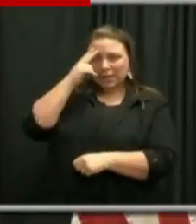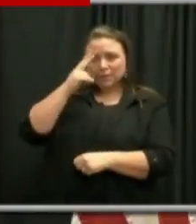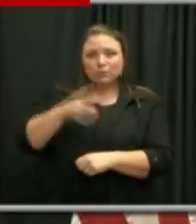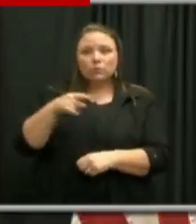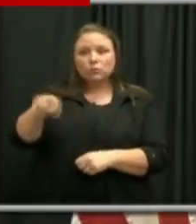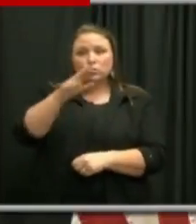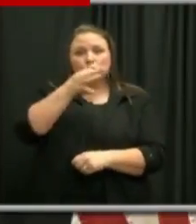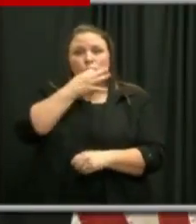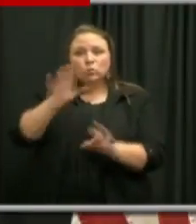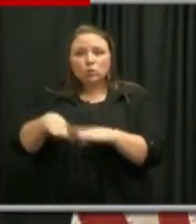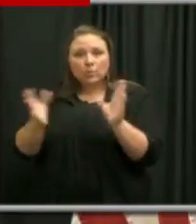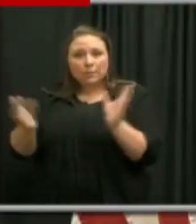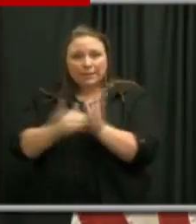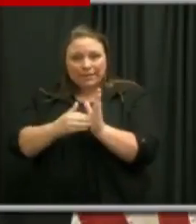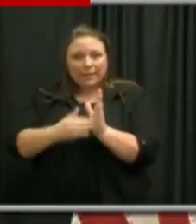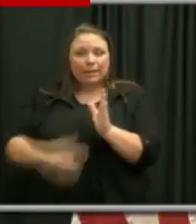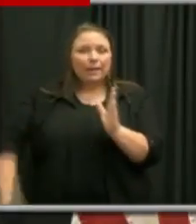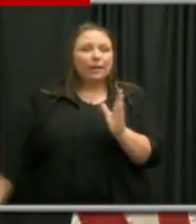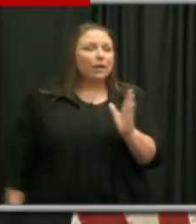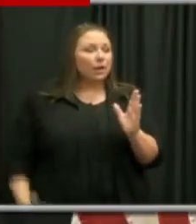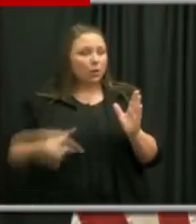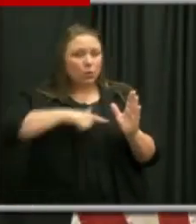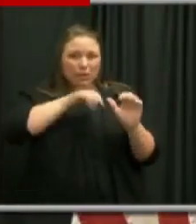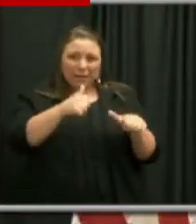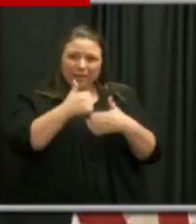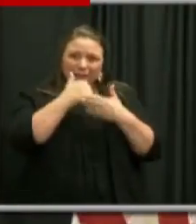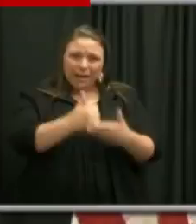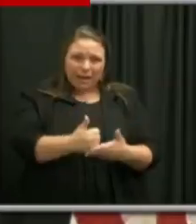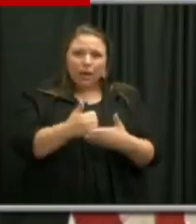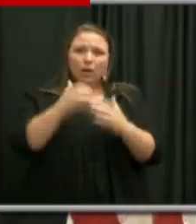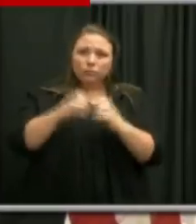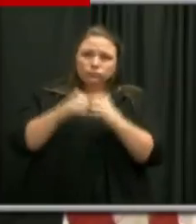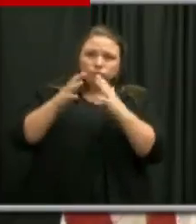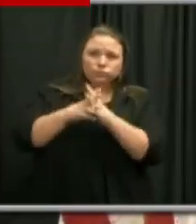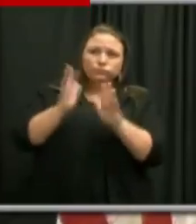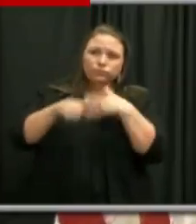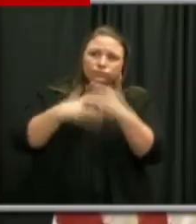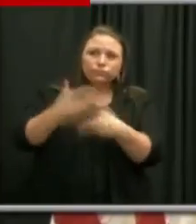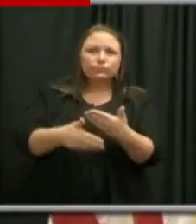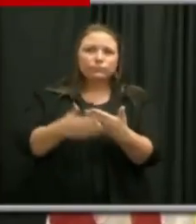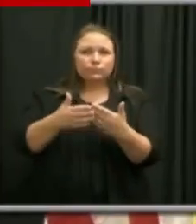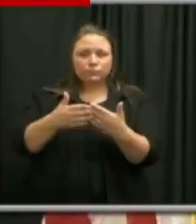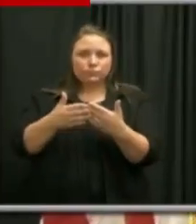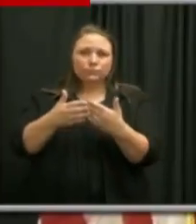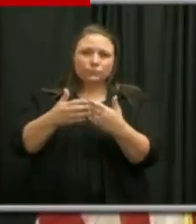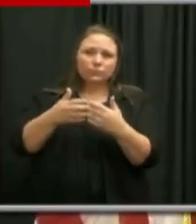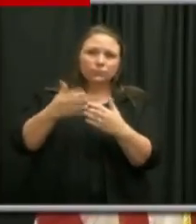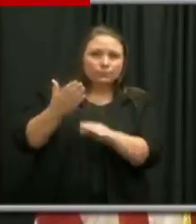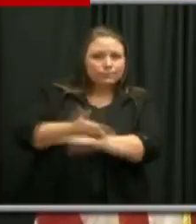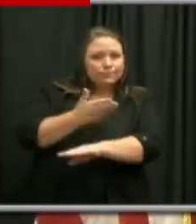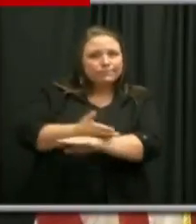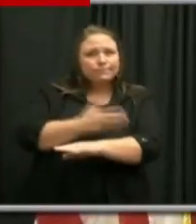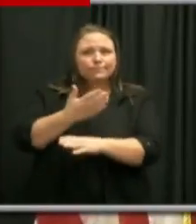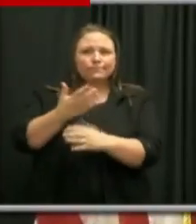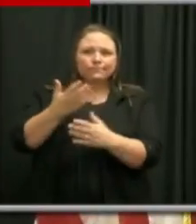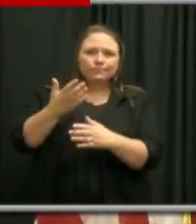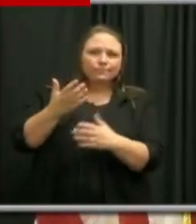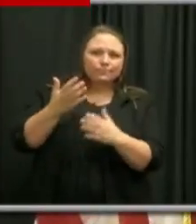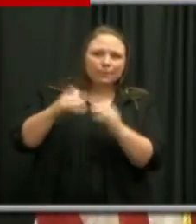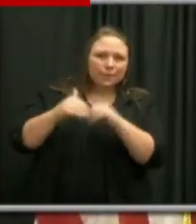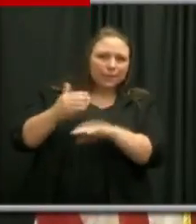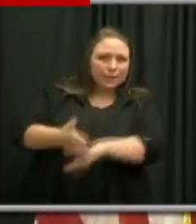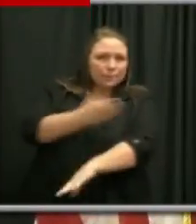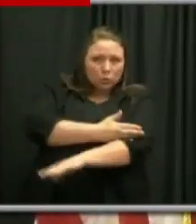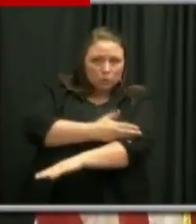reopen, we are in a position to help the industry get back on its feet as quickly as possible. There's so much talent in